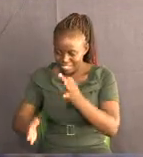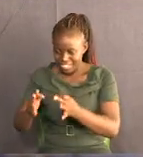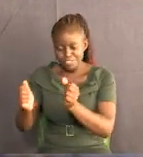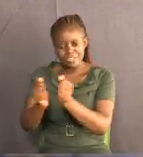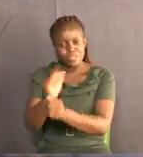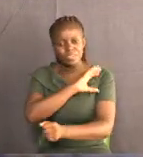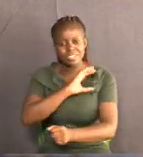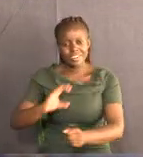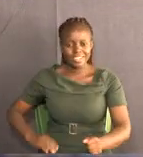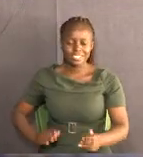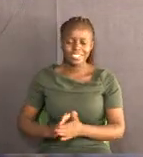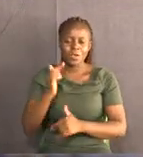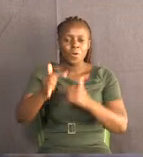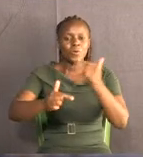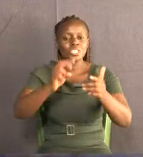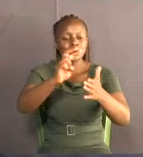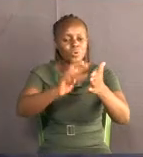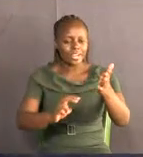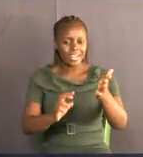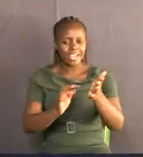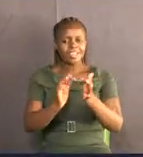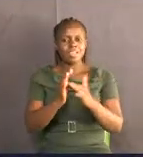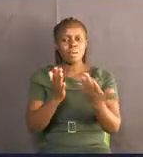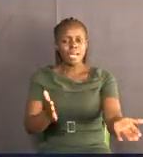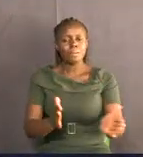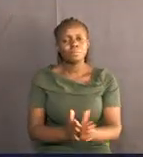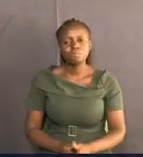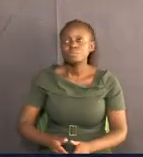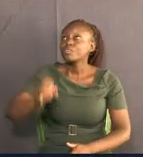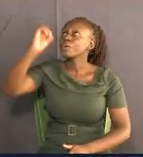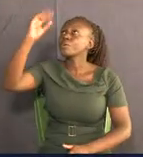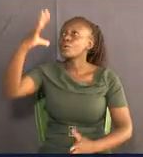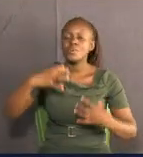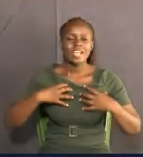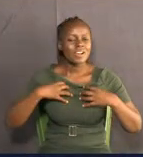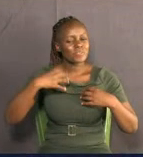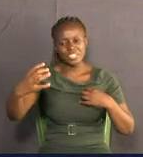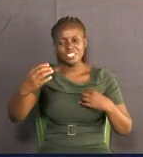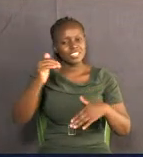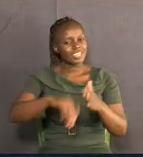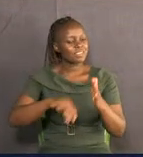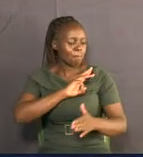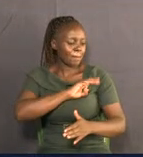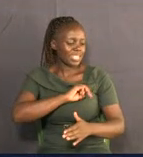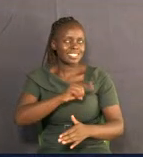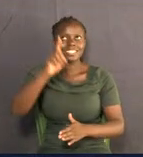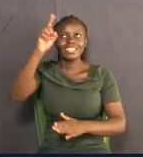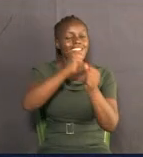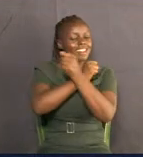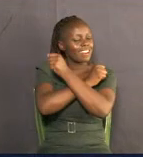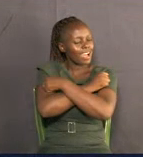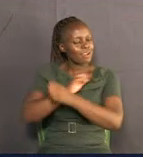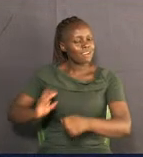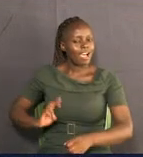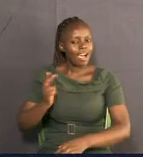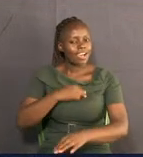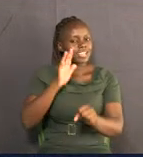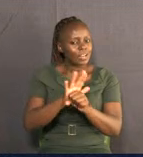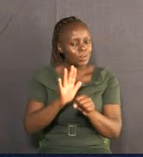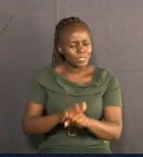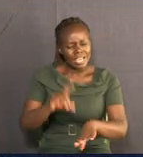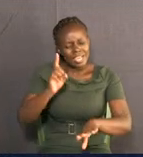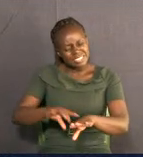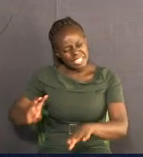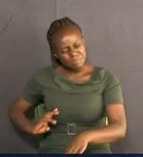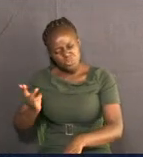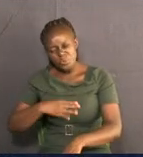We continue to read in verse 4. But God, so rich in mercy, and he loved us so much, that even though we were dead because